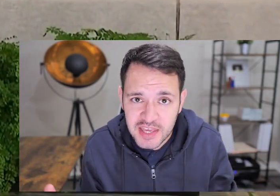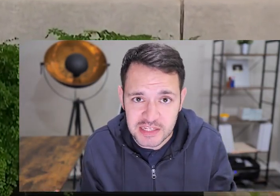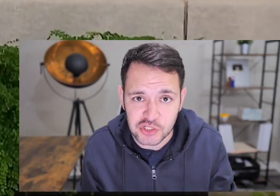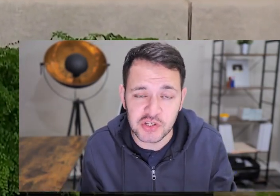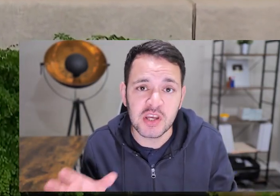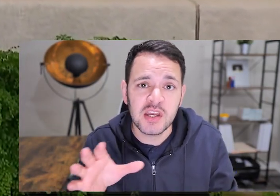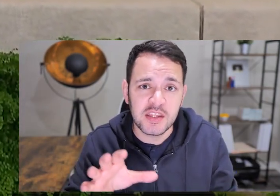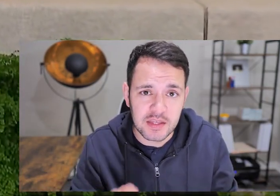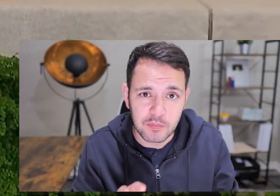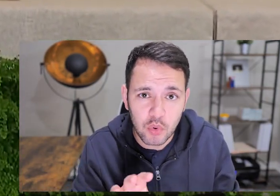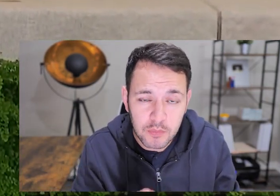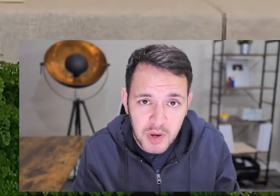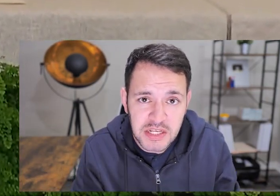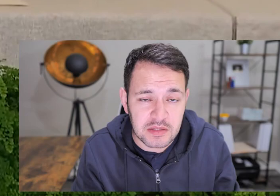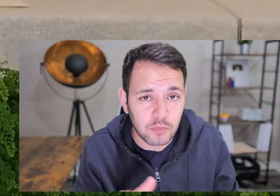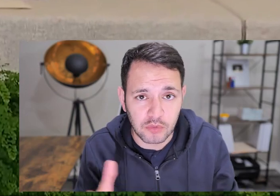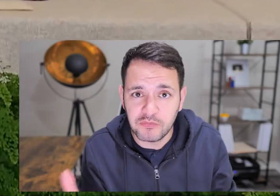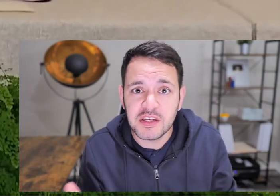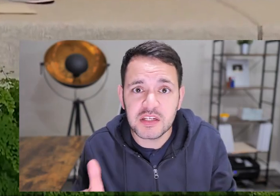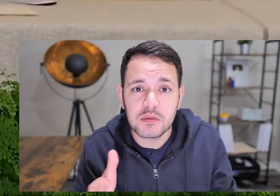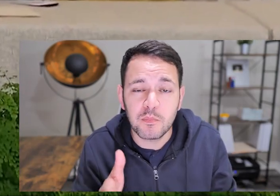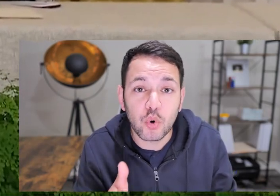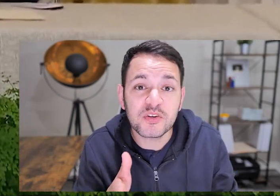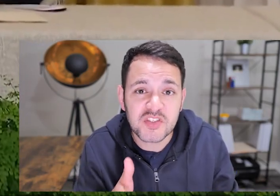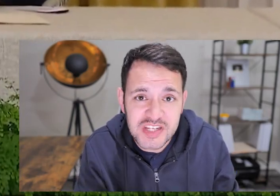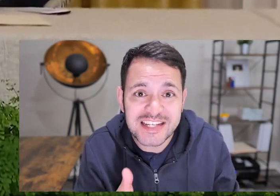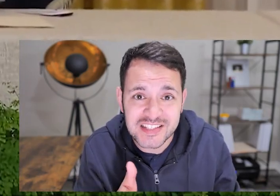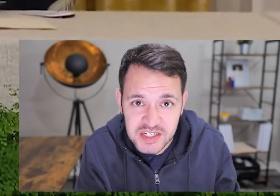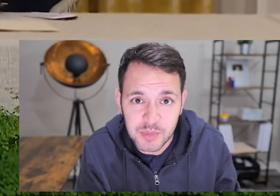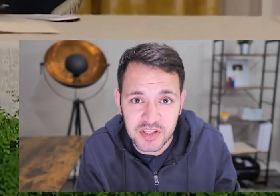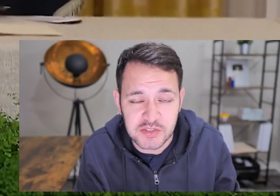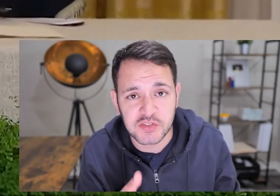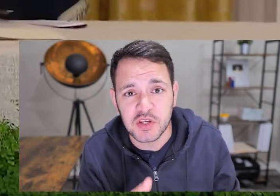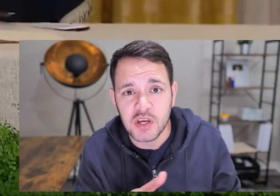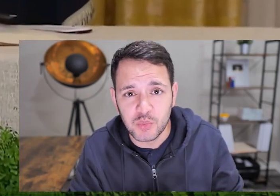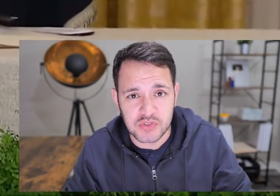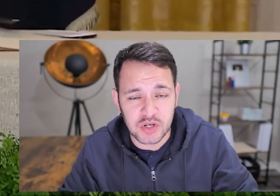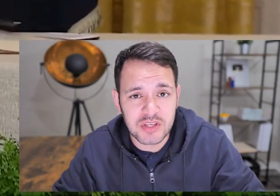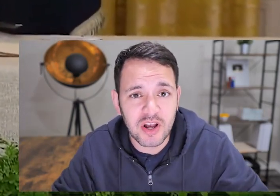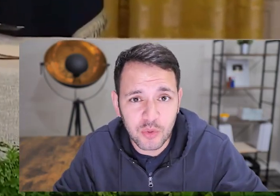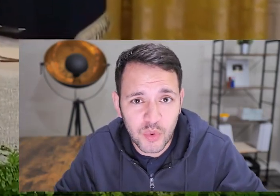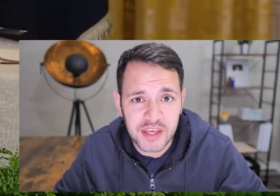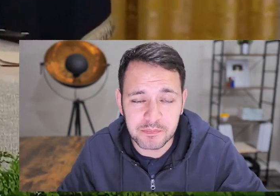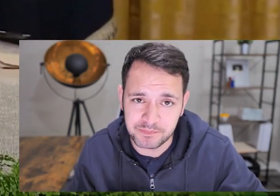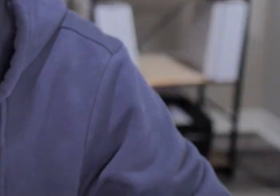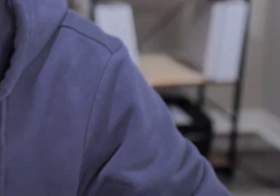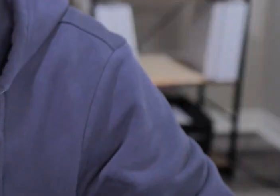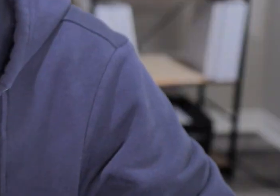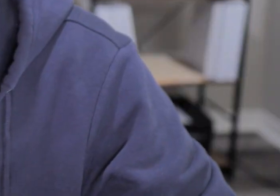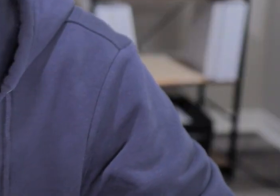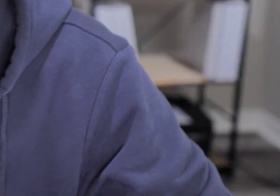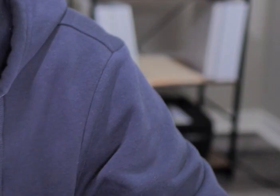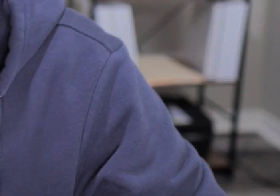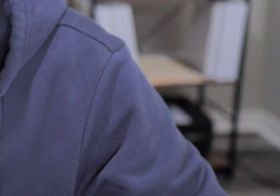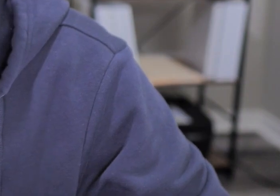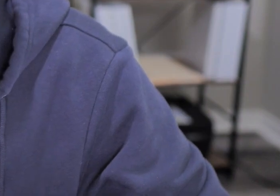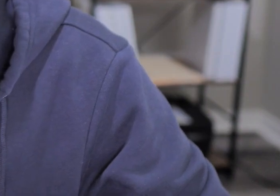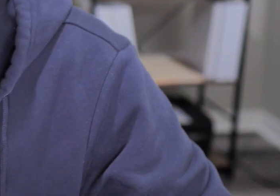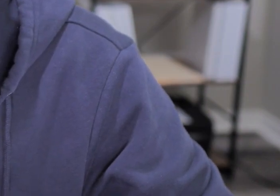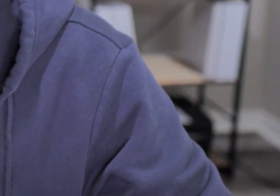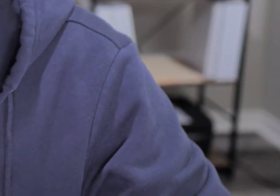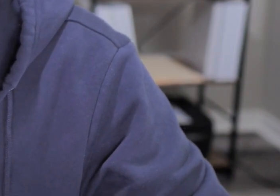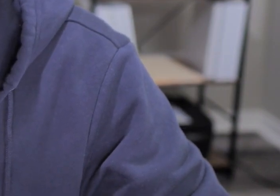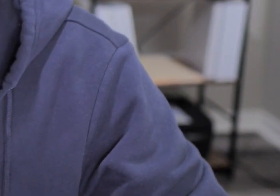and he pledged that more money, more funding, more state stimulus was going to be on the way. And this is your Build Back Better